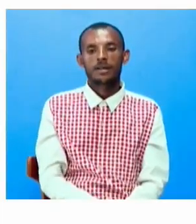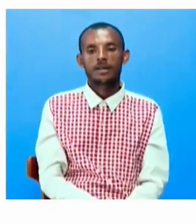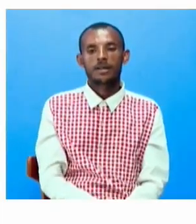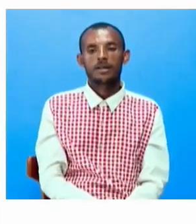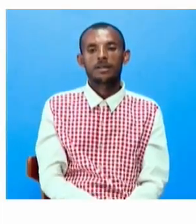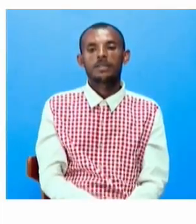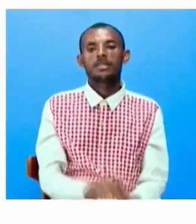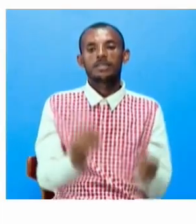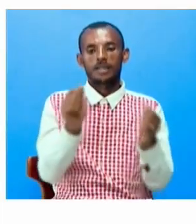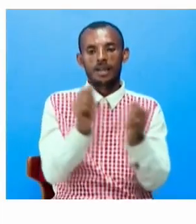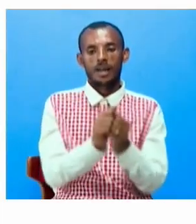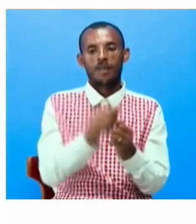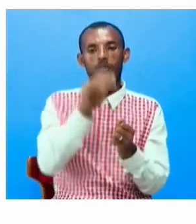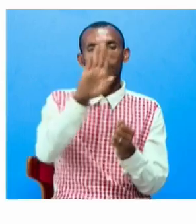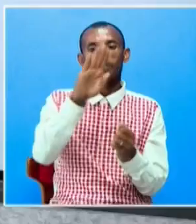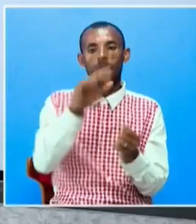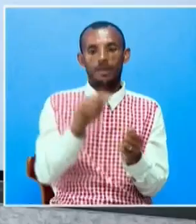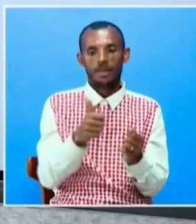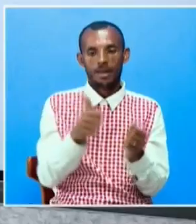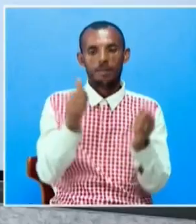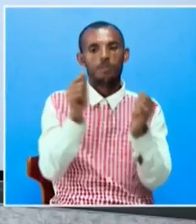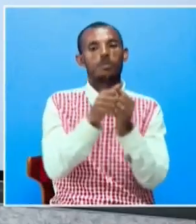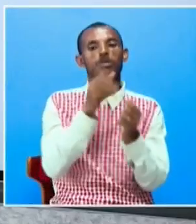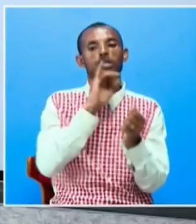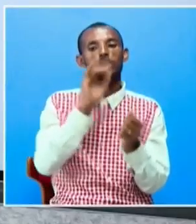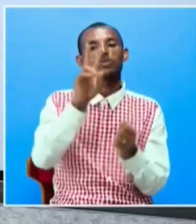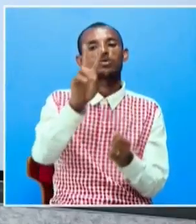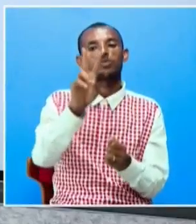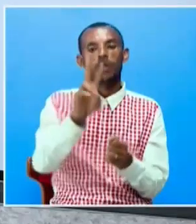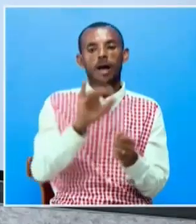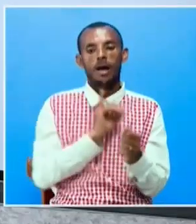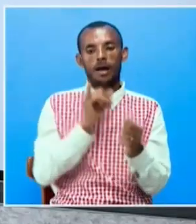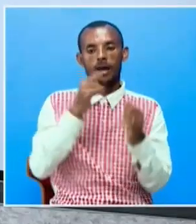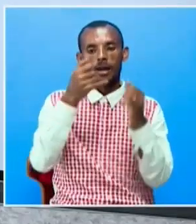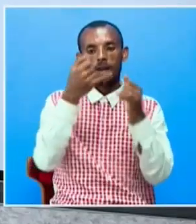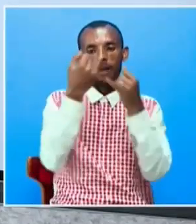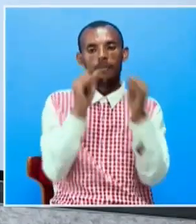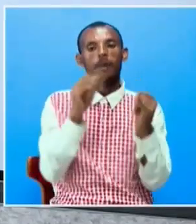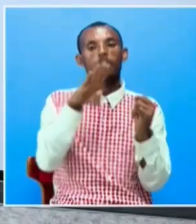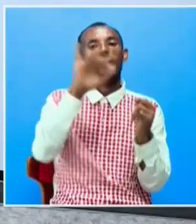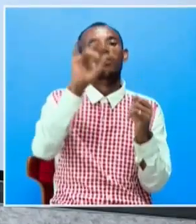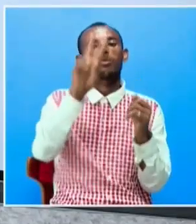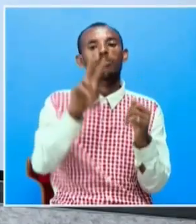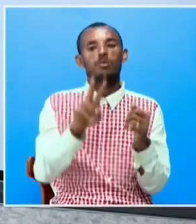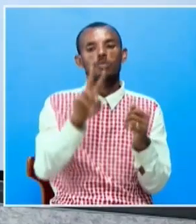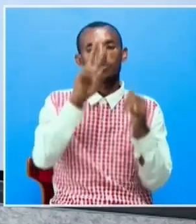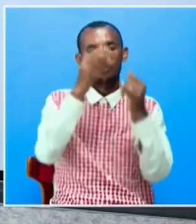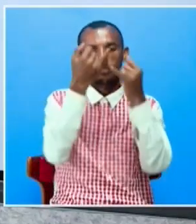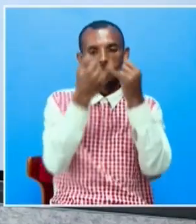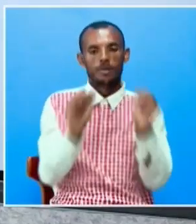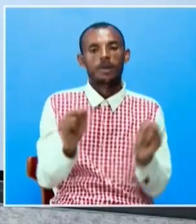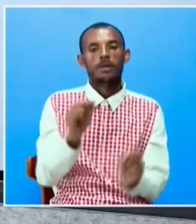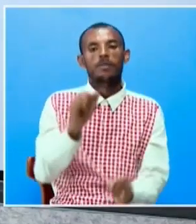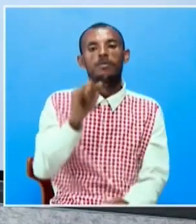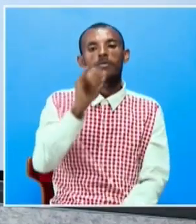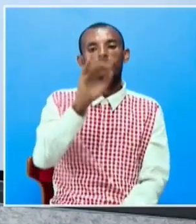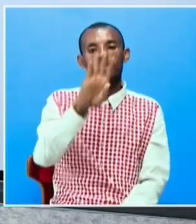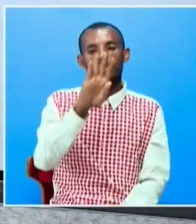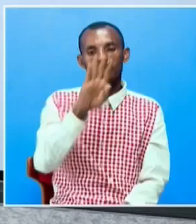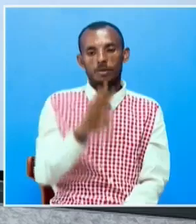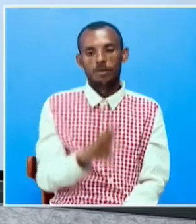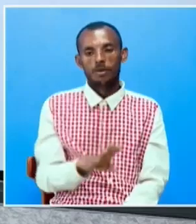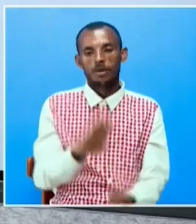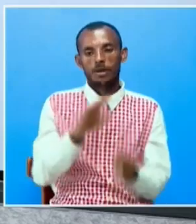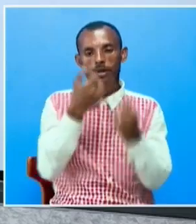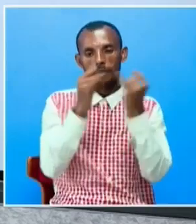The common factor for both is 2. I can divide both by 2 to write it into the last term.